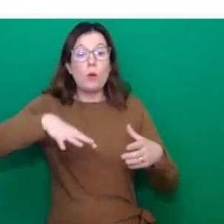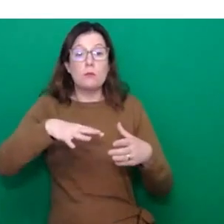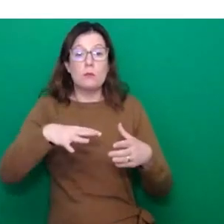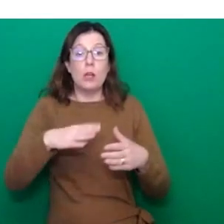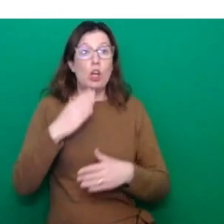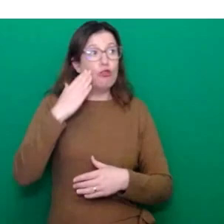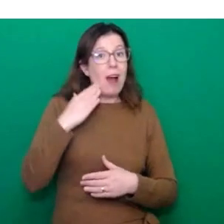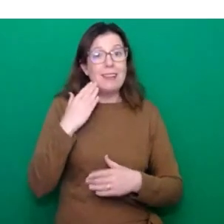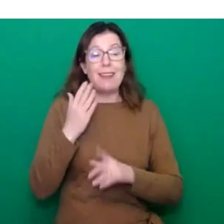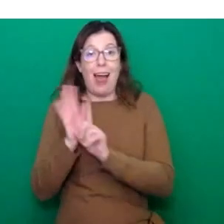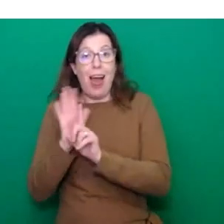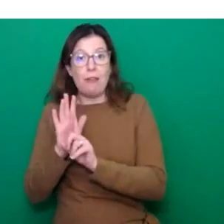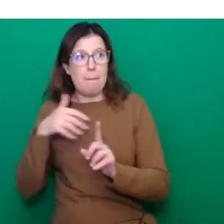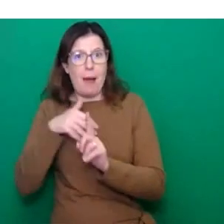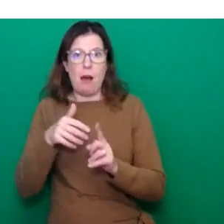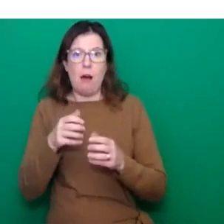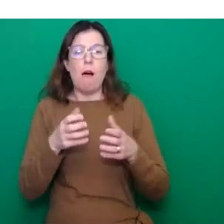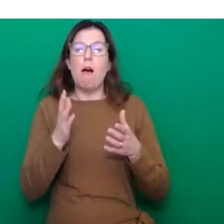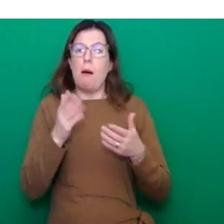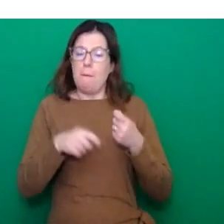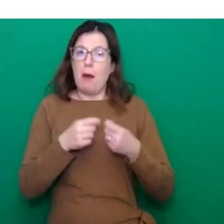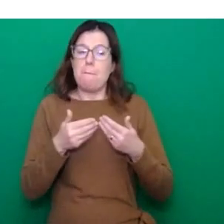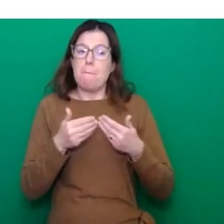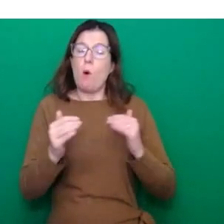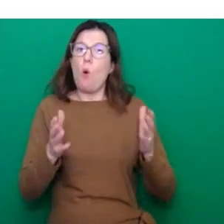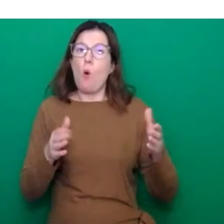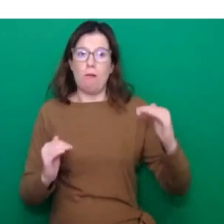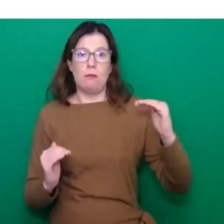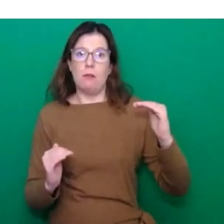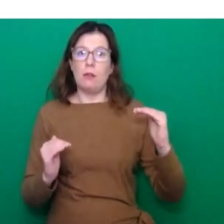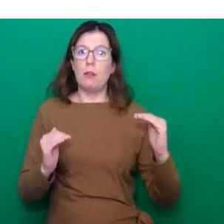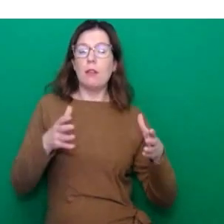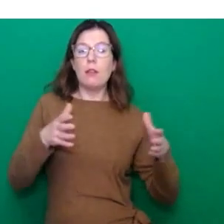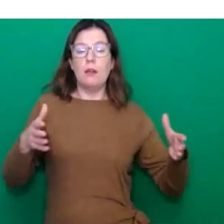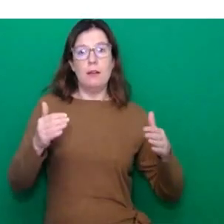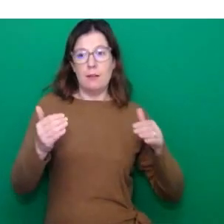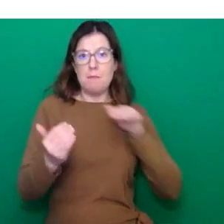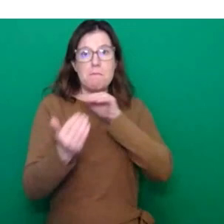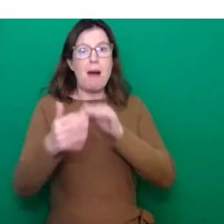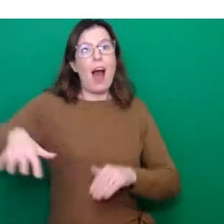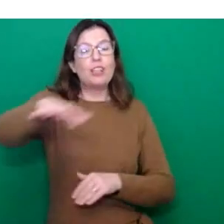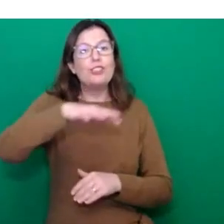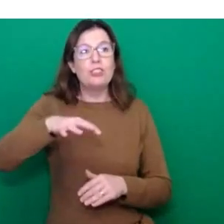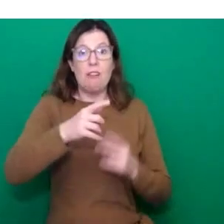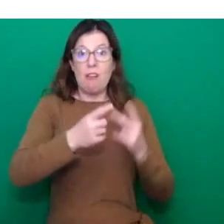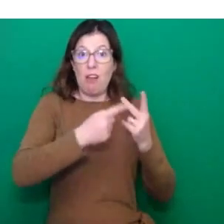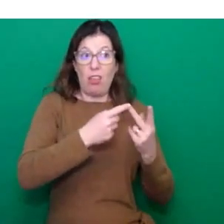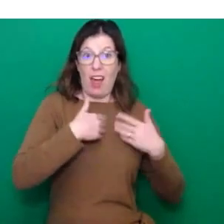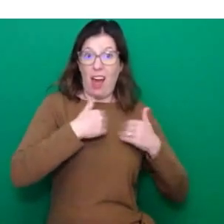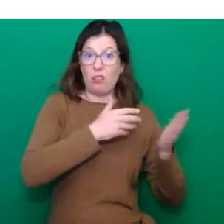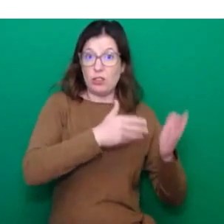race and ethnic background is much more representative of the population than in some other roles we see in the health service, which I think is really,